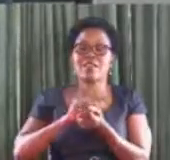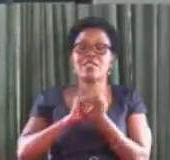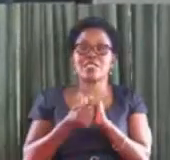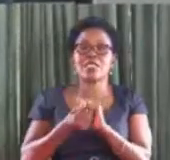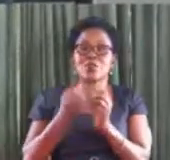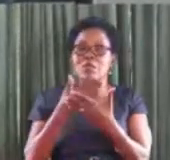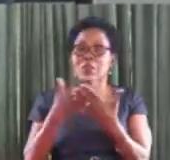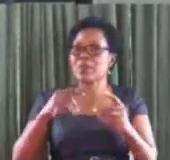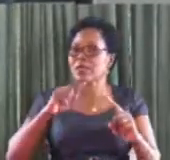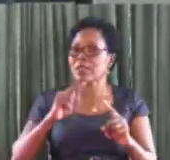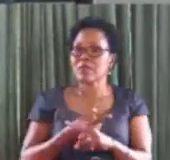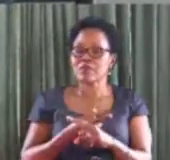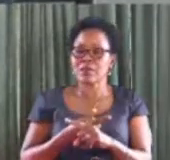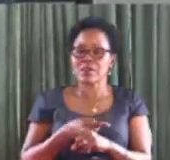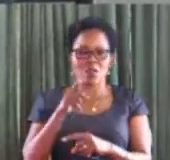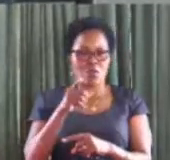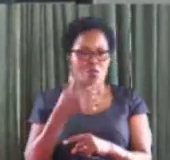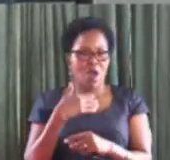Any views?